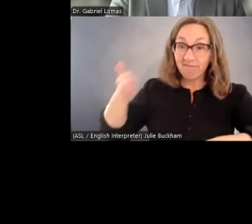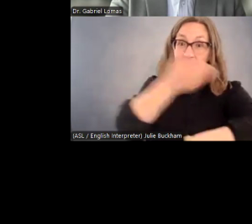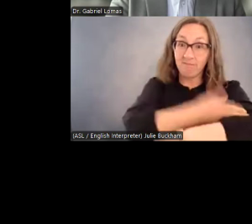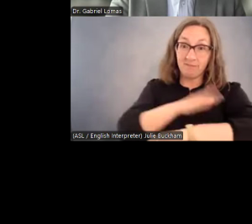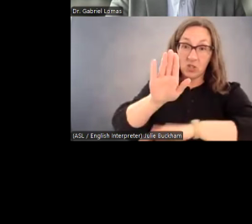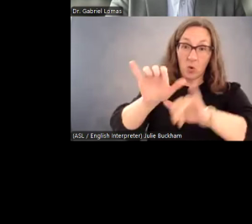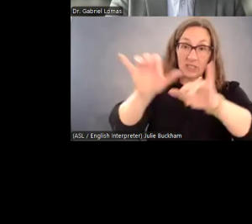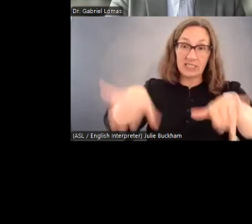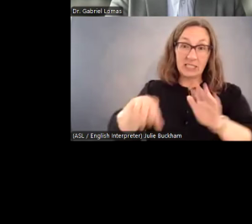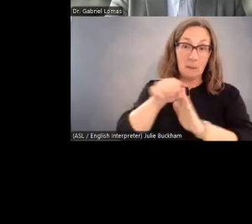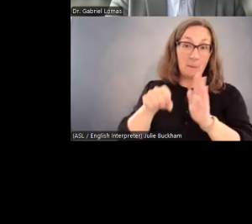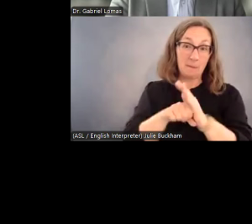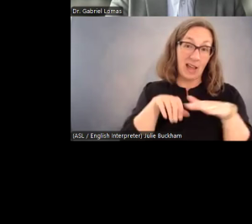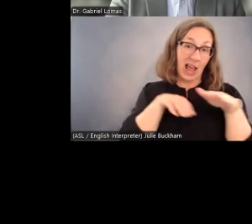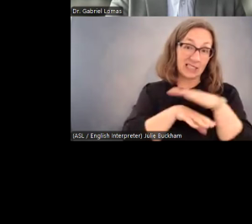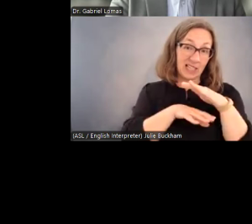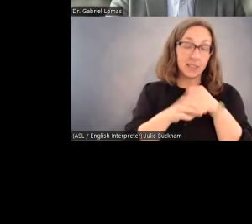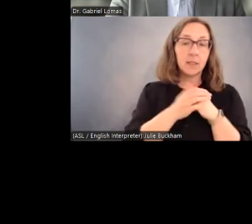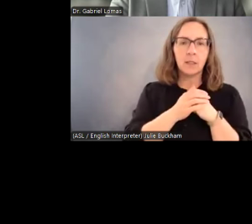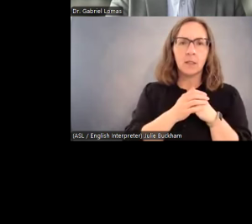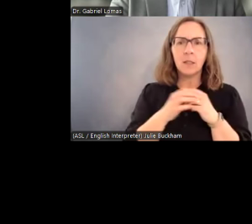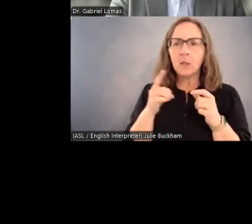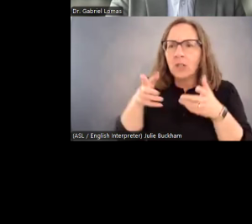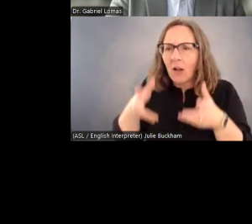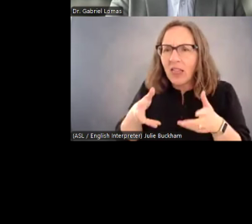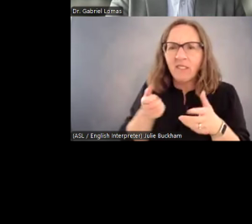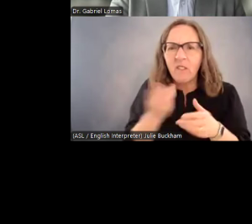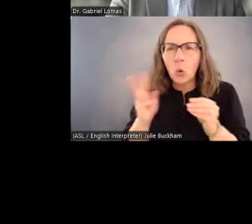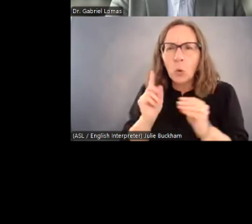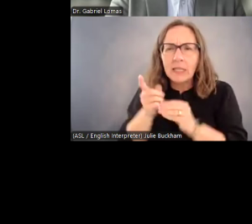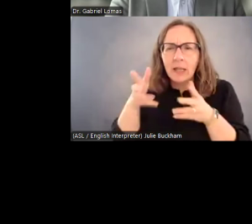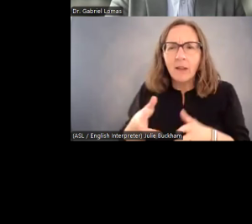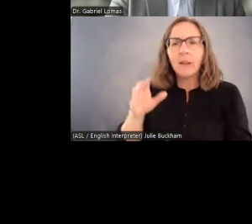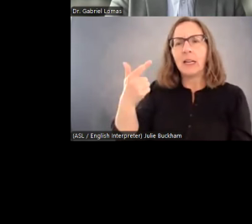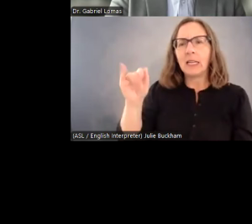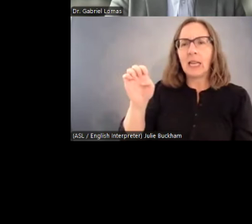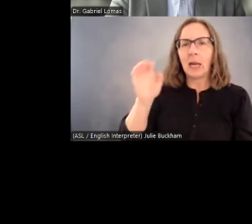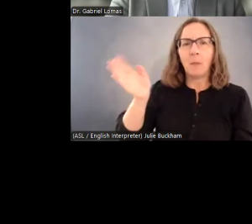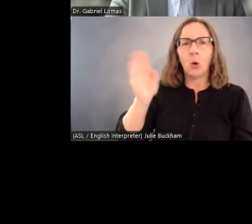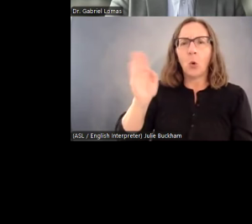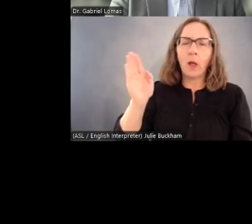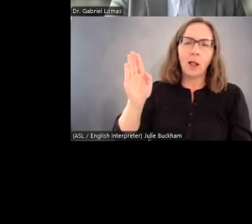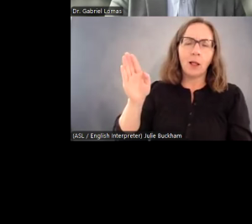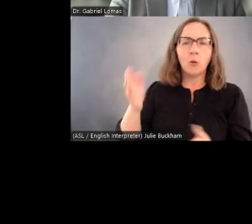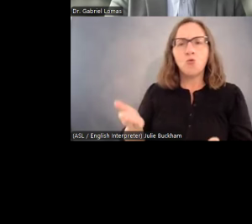access. And then I think now the remaining minutes, Gabe's going to do some closing and